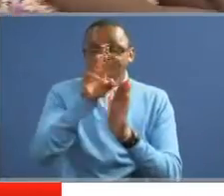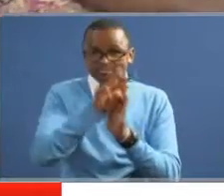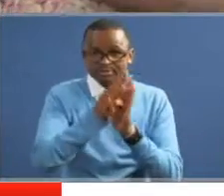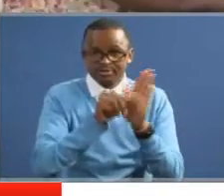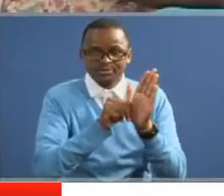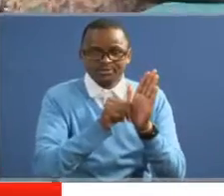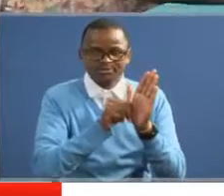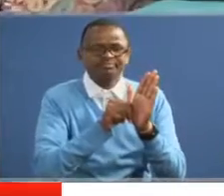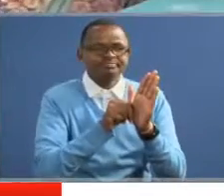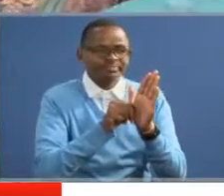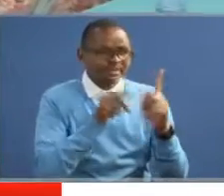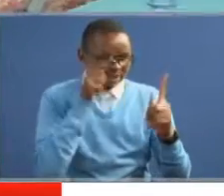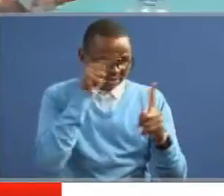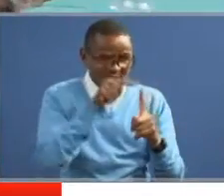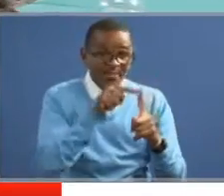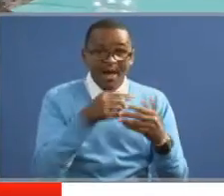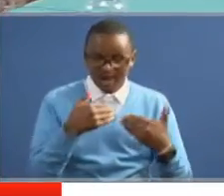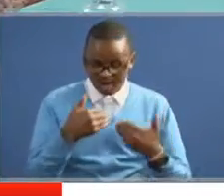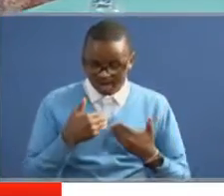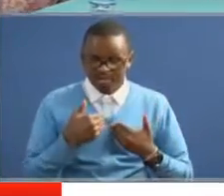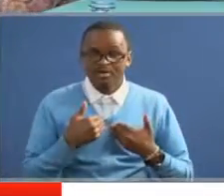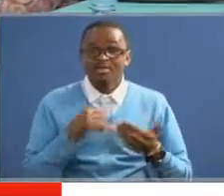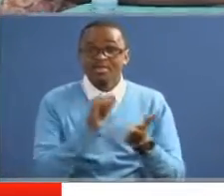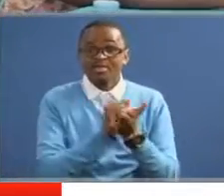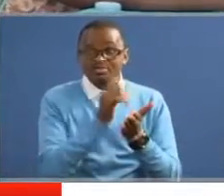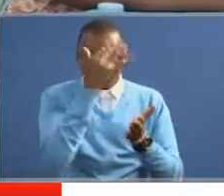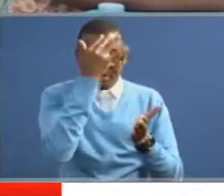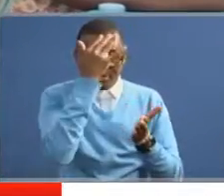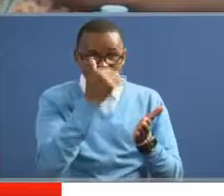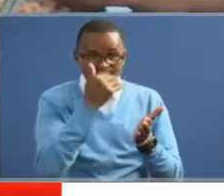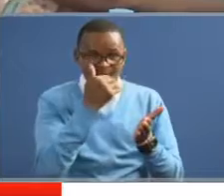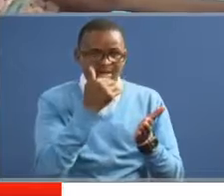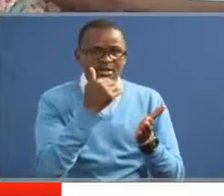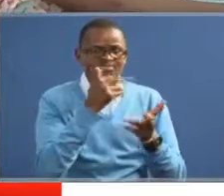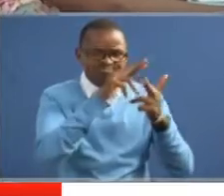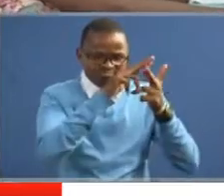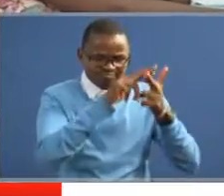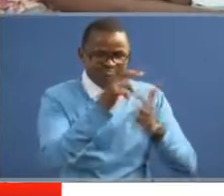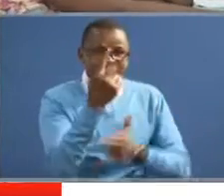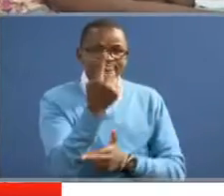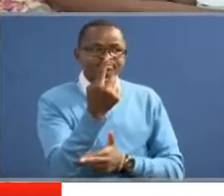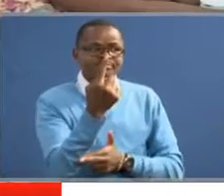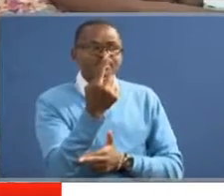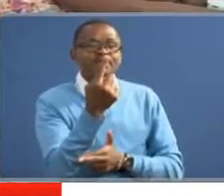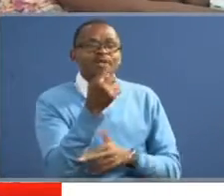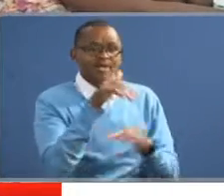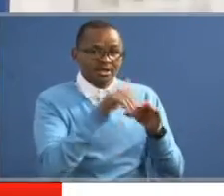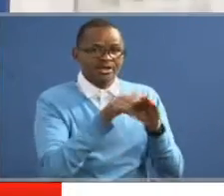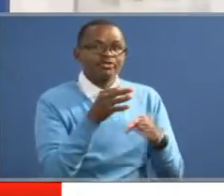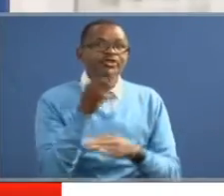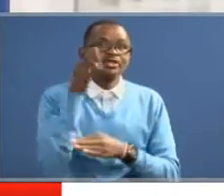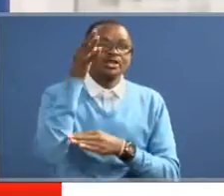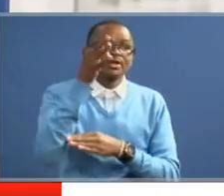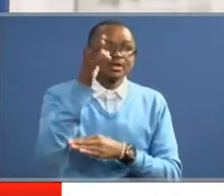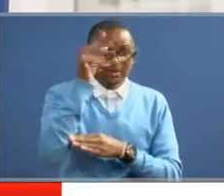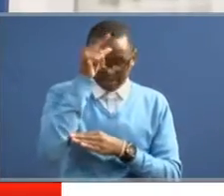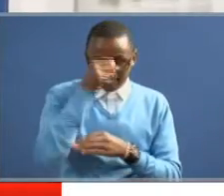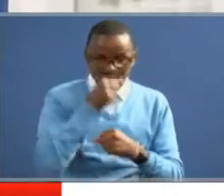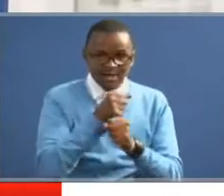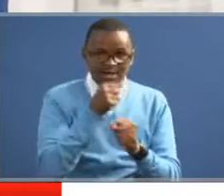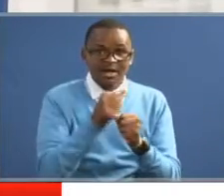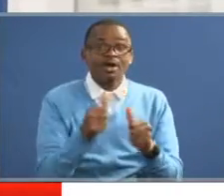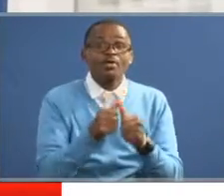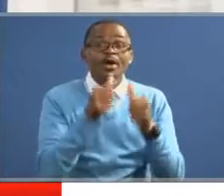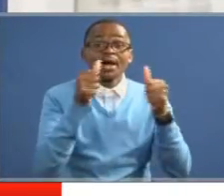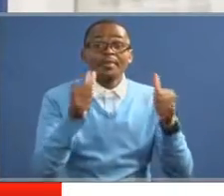kadri ya ujuzi na talanta alizonazo, hivyo basi akawa kujitegemea katika siku za usoni. The government has done a good